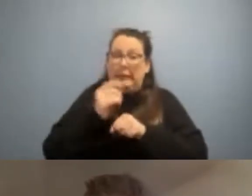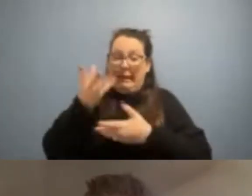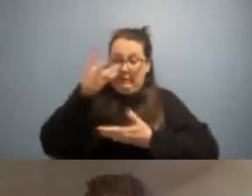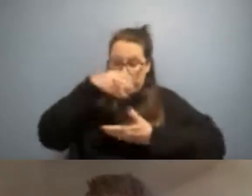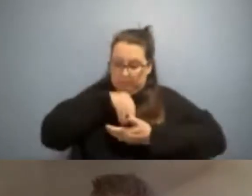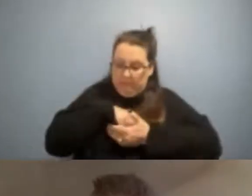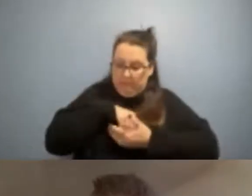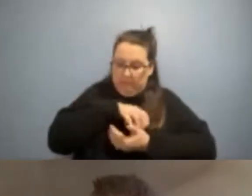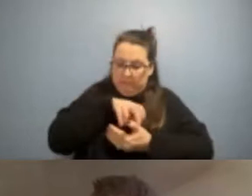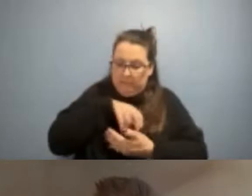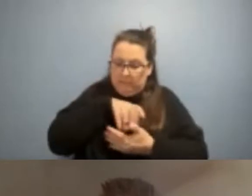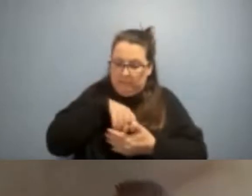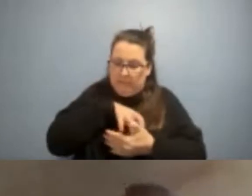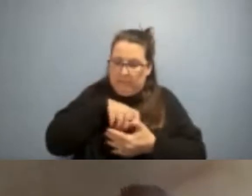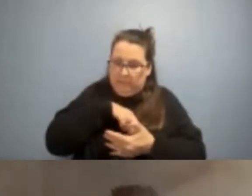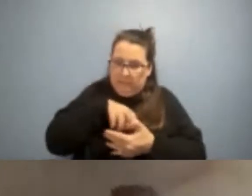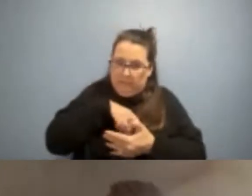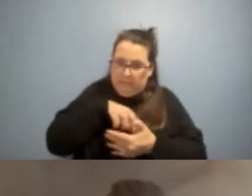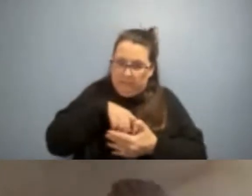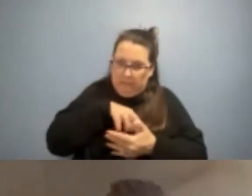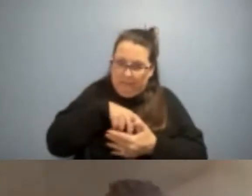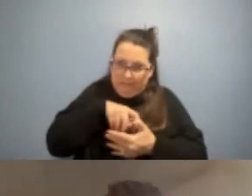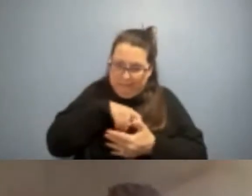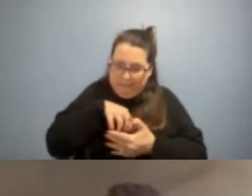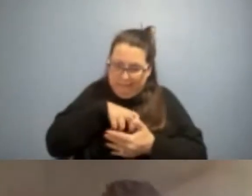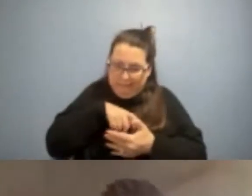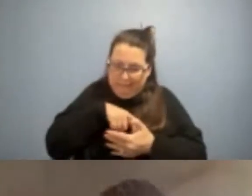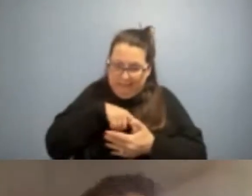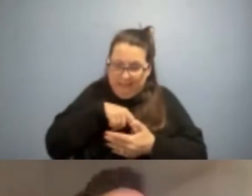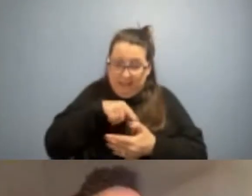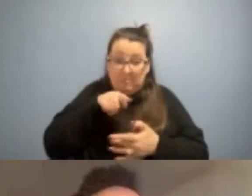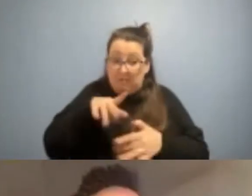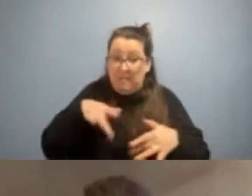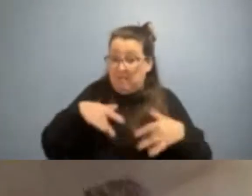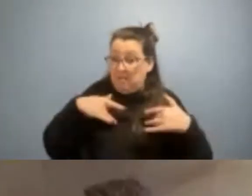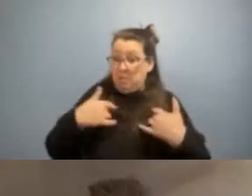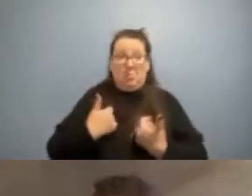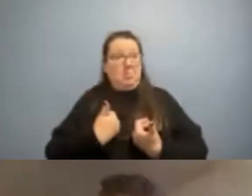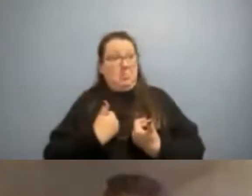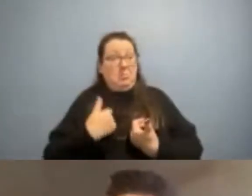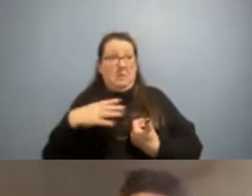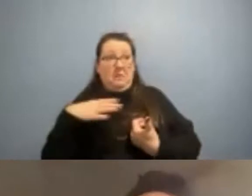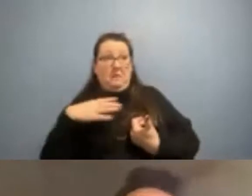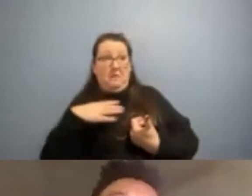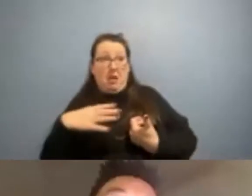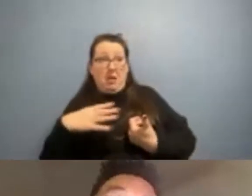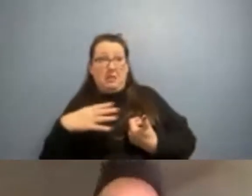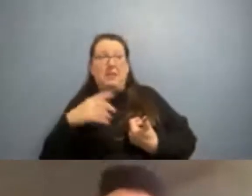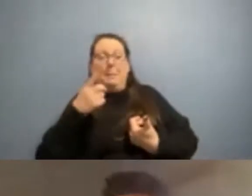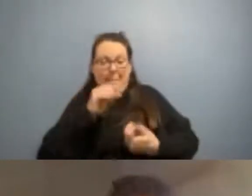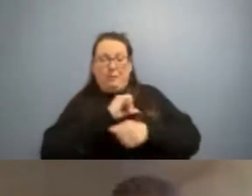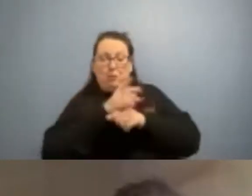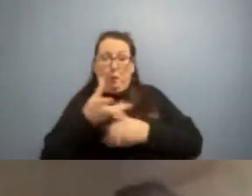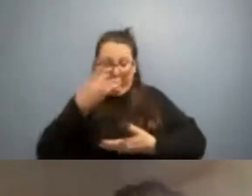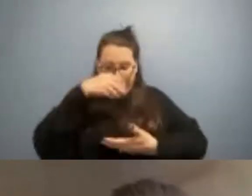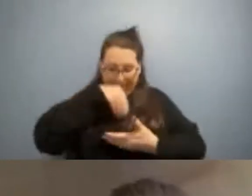incubates for a period of time. So it sort of, it lurks in your body without growing further, I suppose, I'm trying to use the right words,